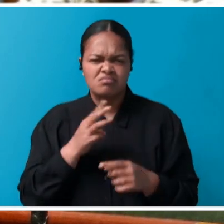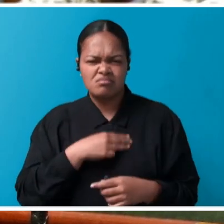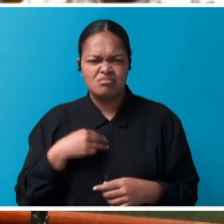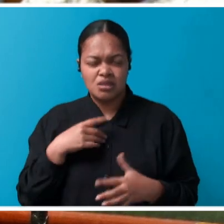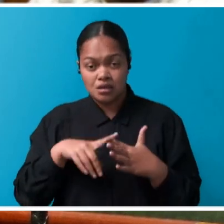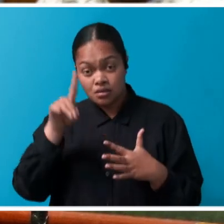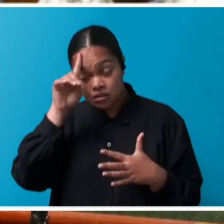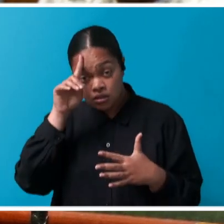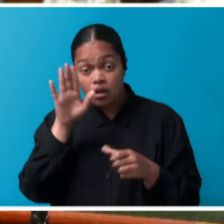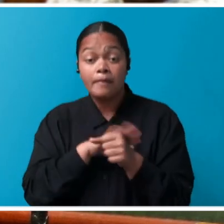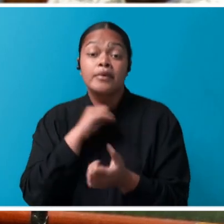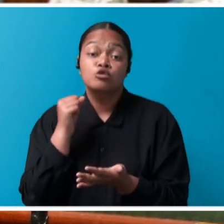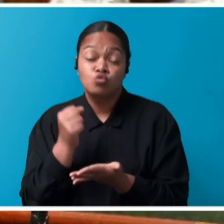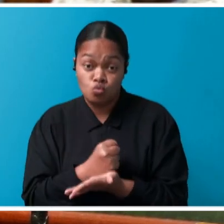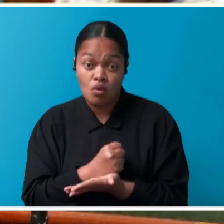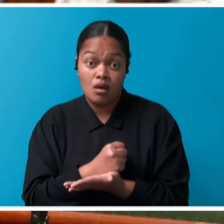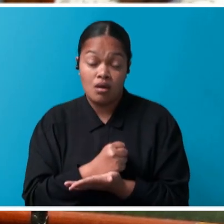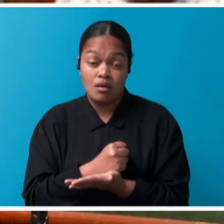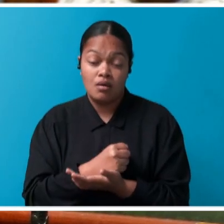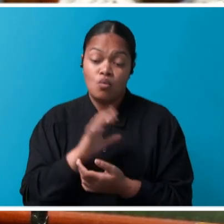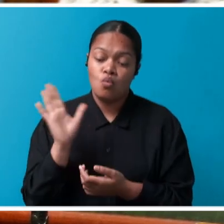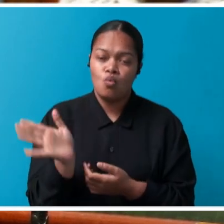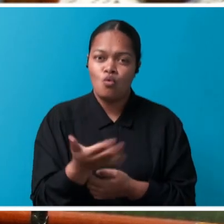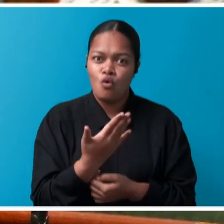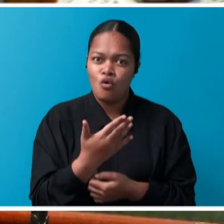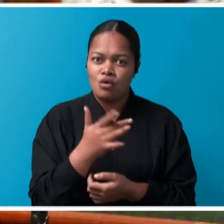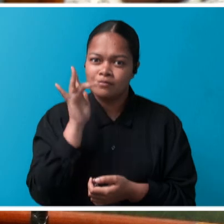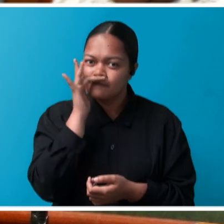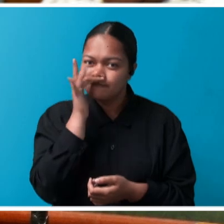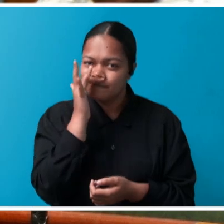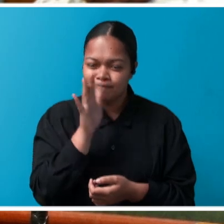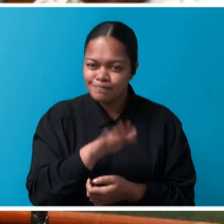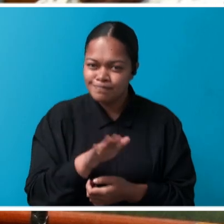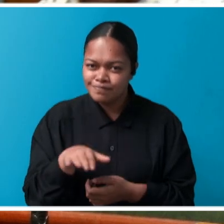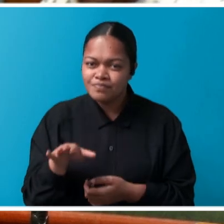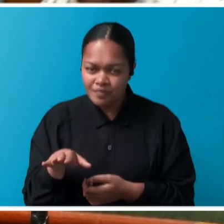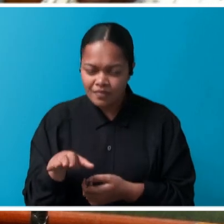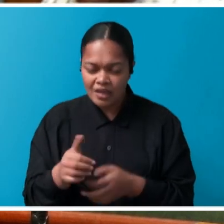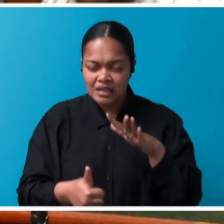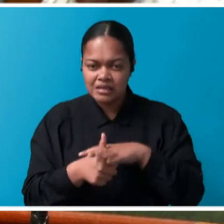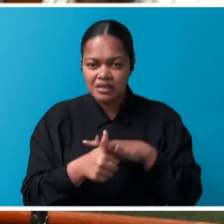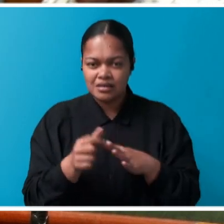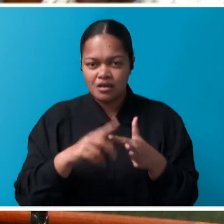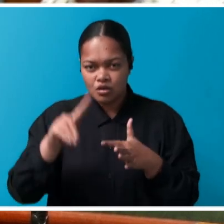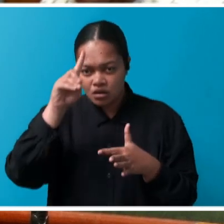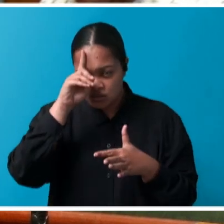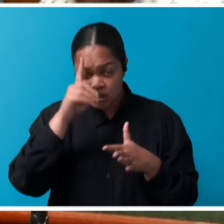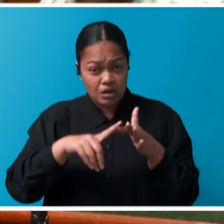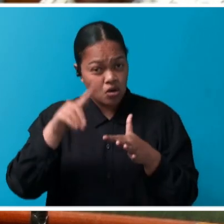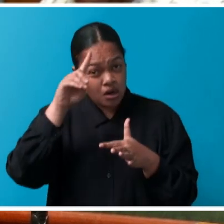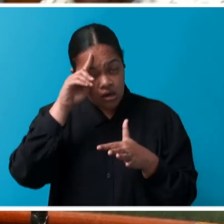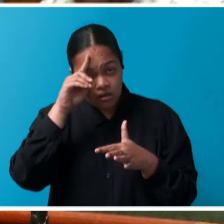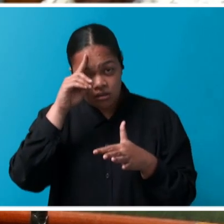Education is to ensure that every child has access to education. Education is the cornerstone of personal